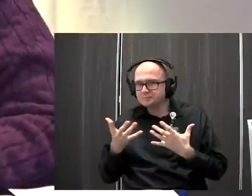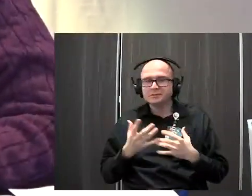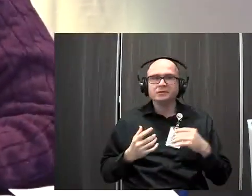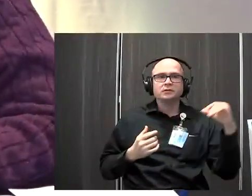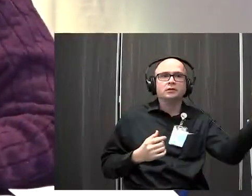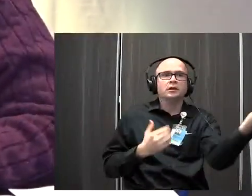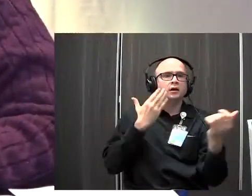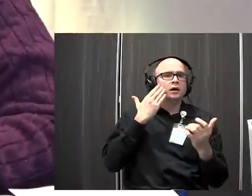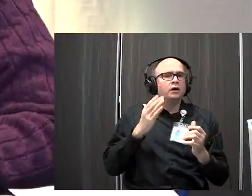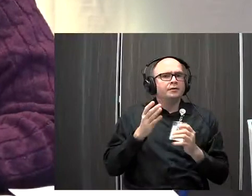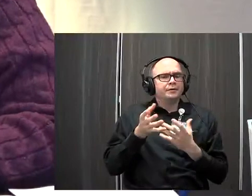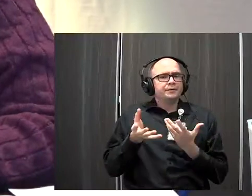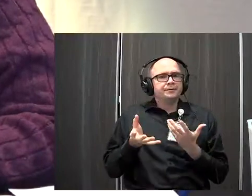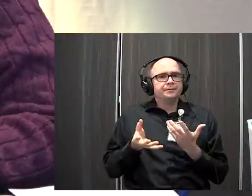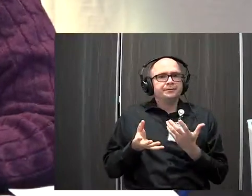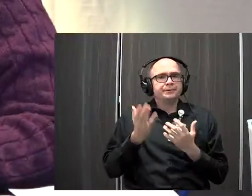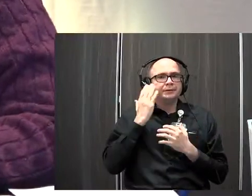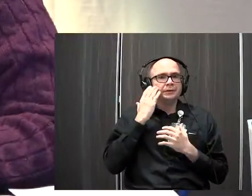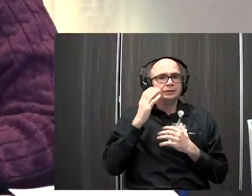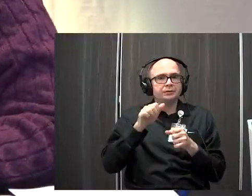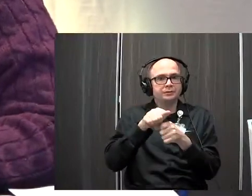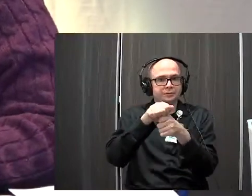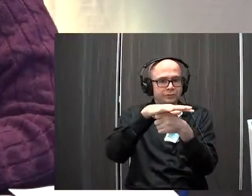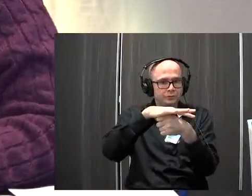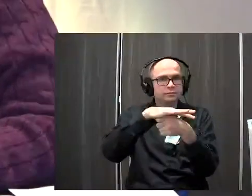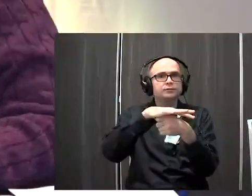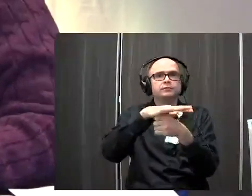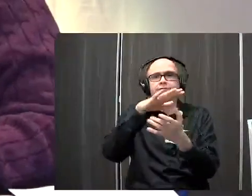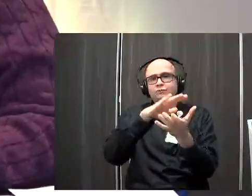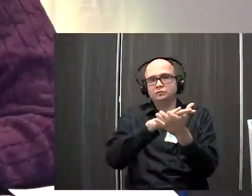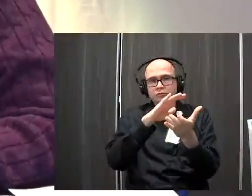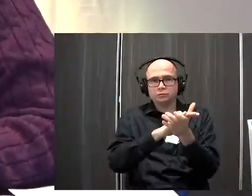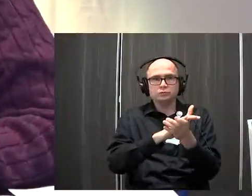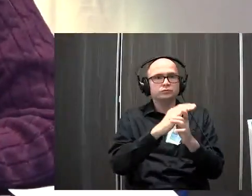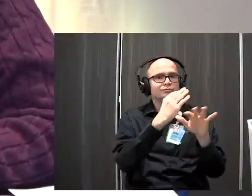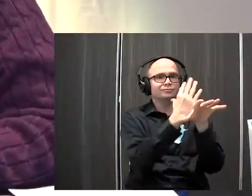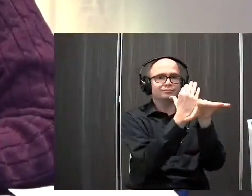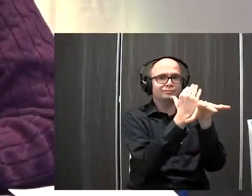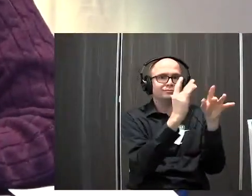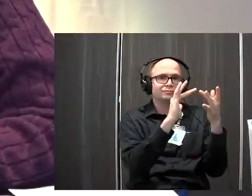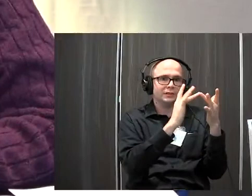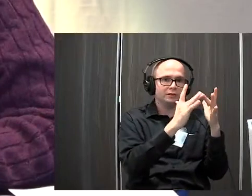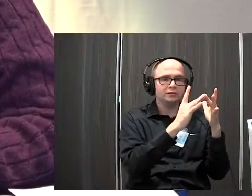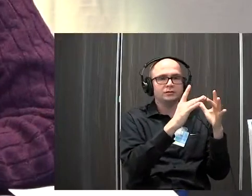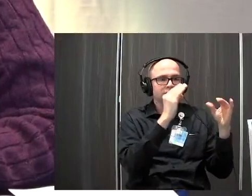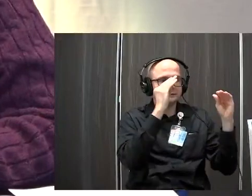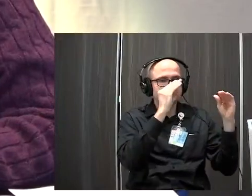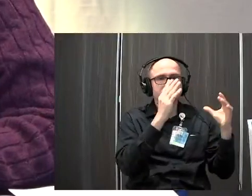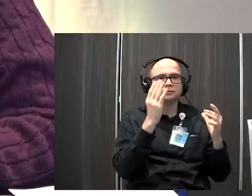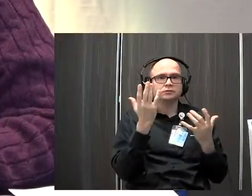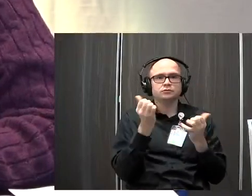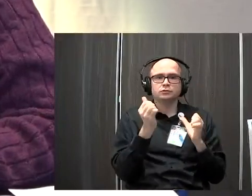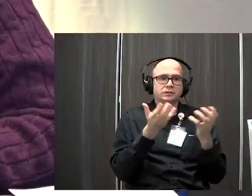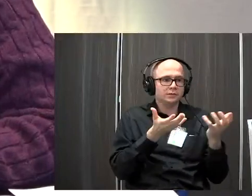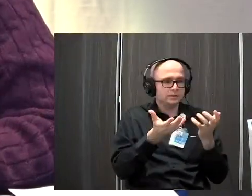the context either, but I know with COVID and schools doing a lot of remote instruction and even trying to sort through what's safe